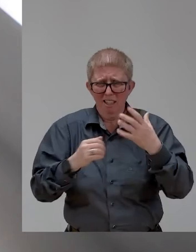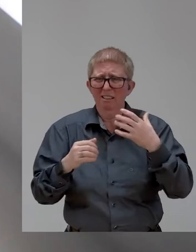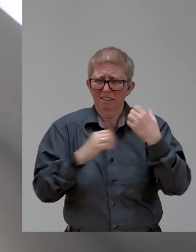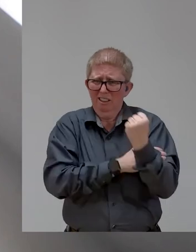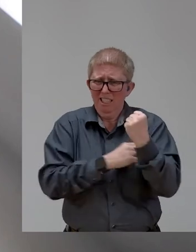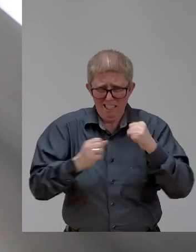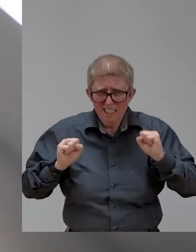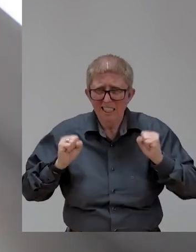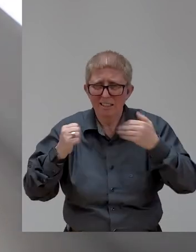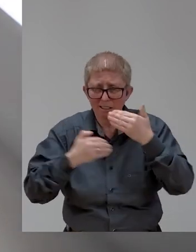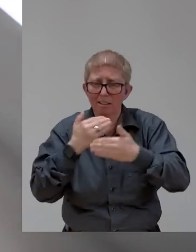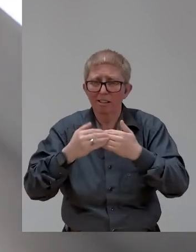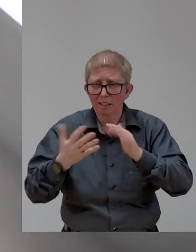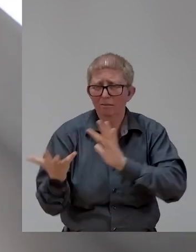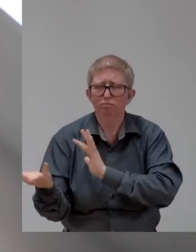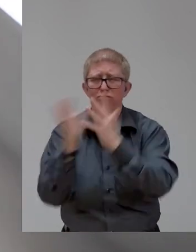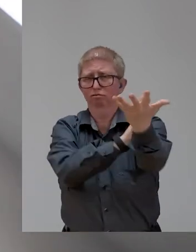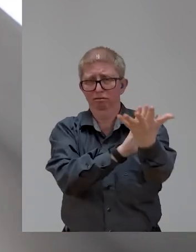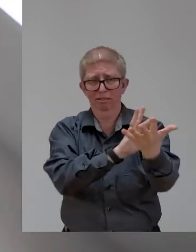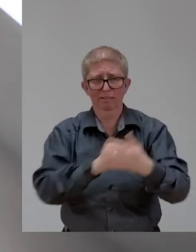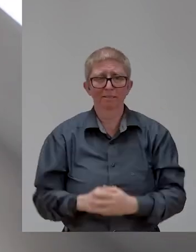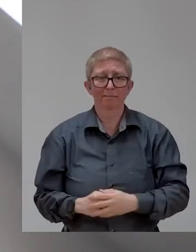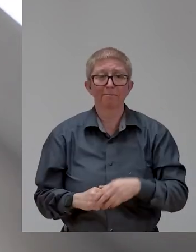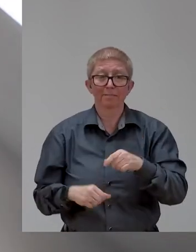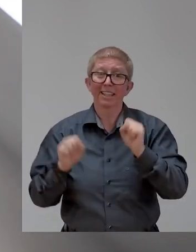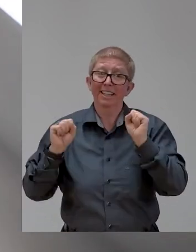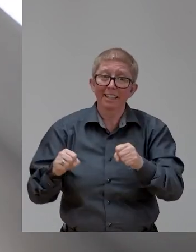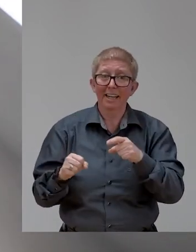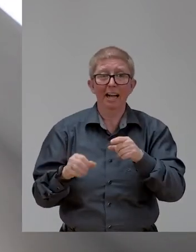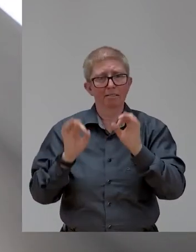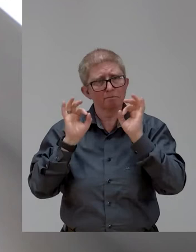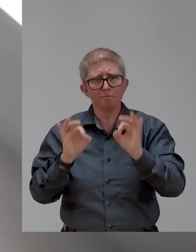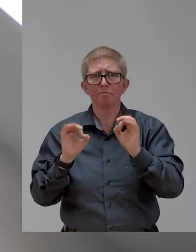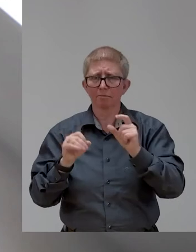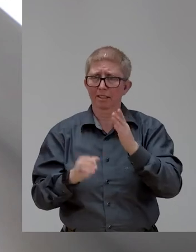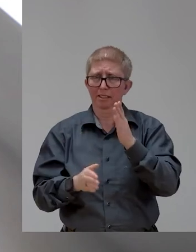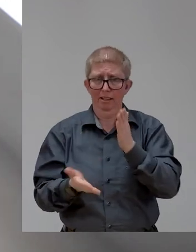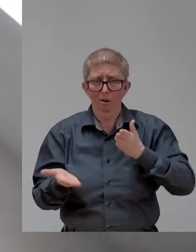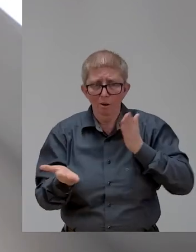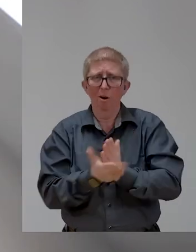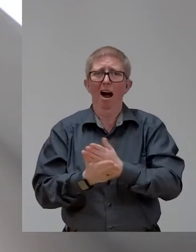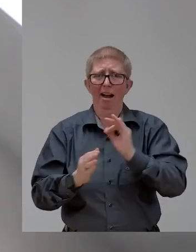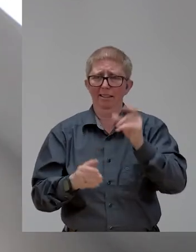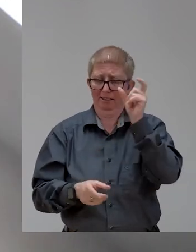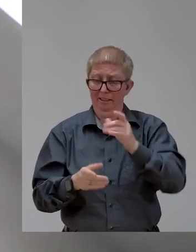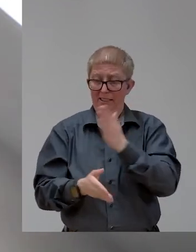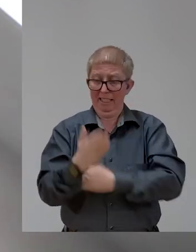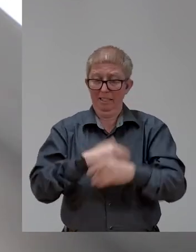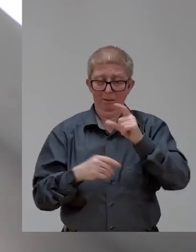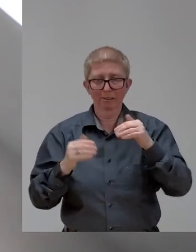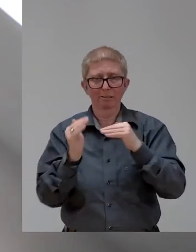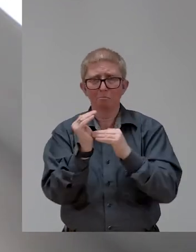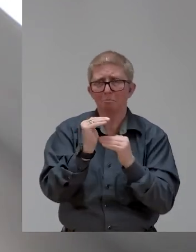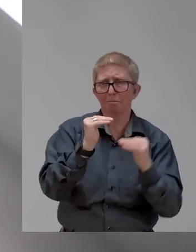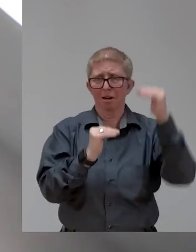unique position to support the rights of people with disabilities. So I'm delighted that we'll be hearing today from four members of the